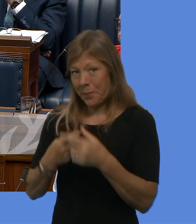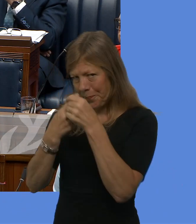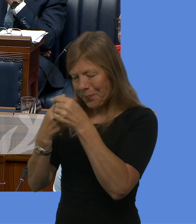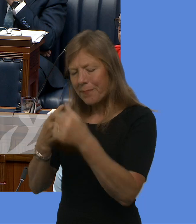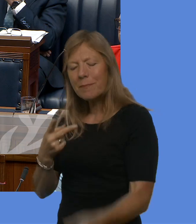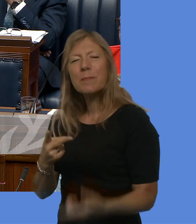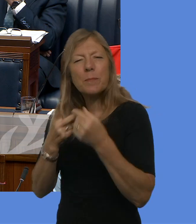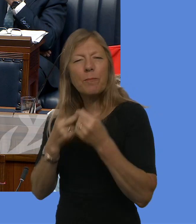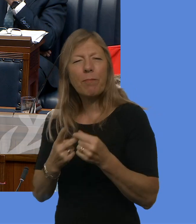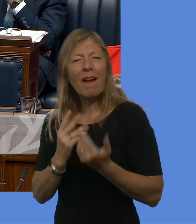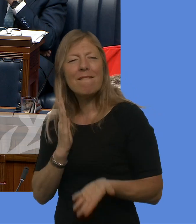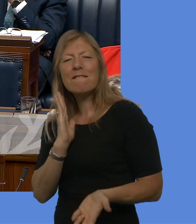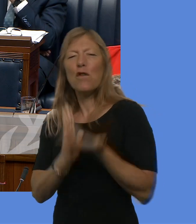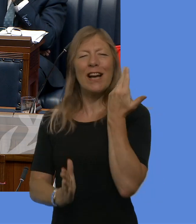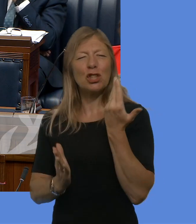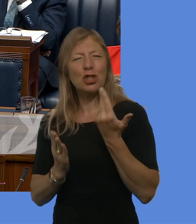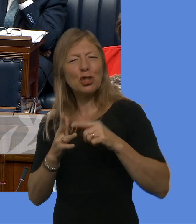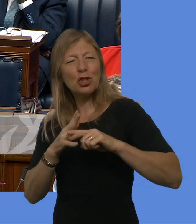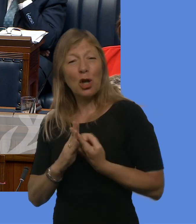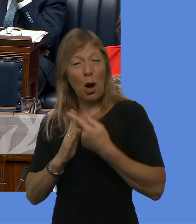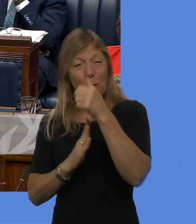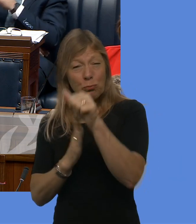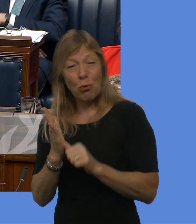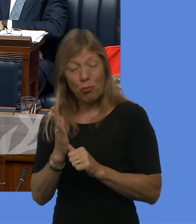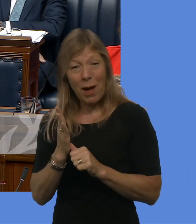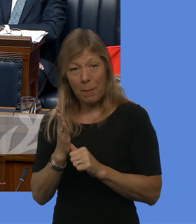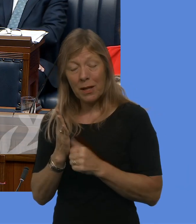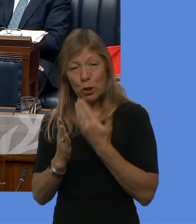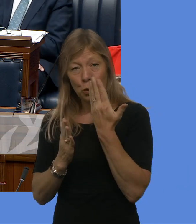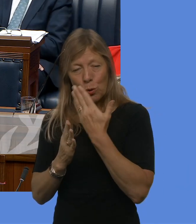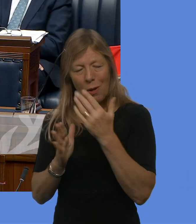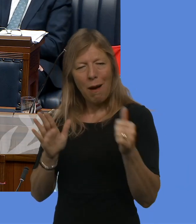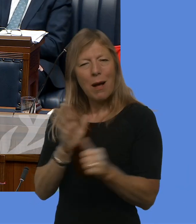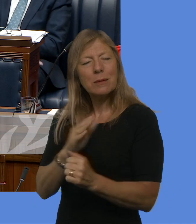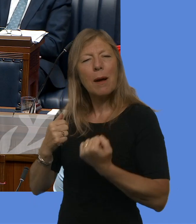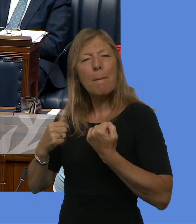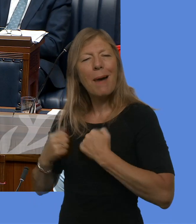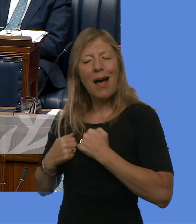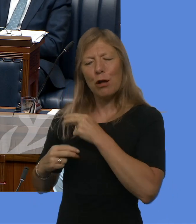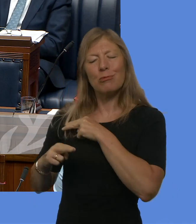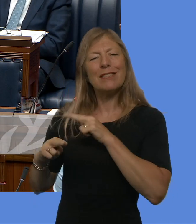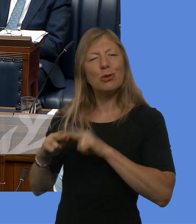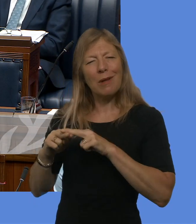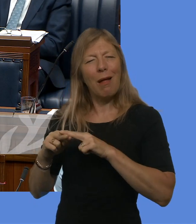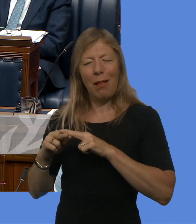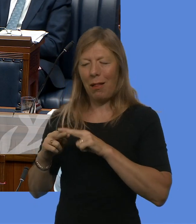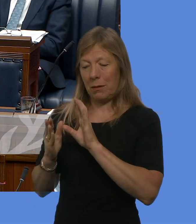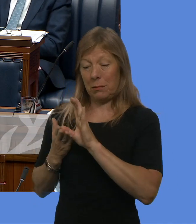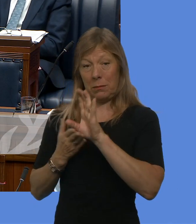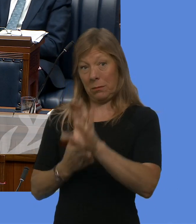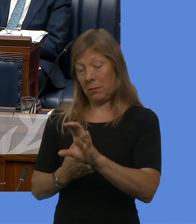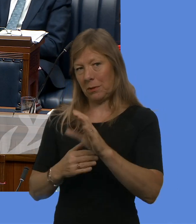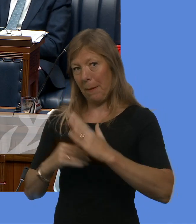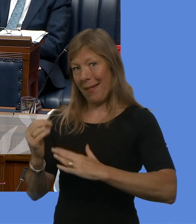Fresh Start programme into my conventional capital programme, and I announced last week